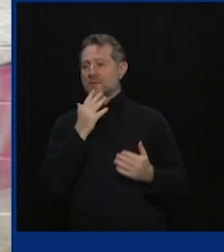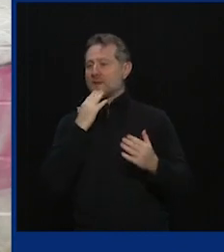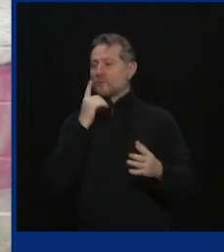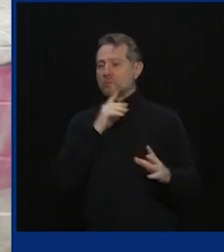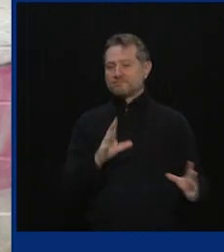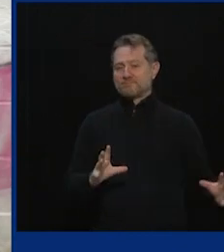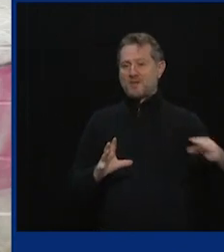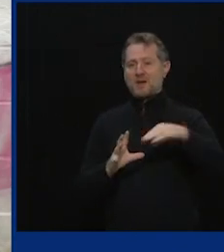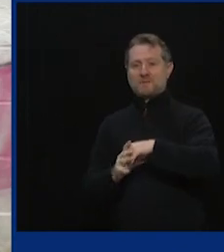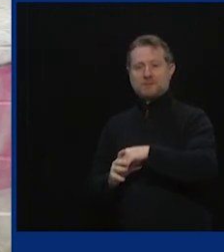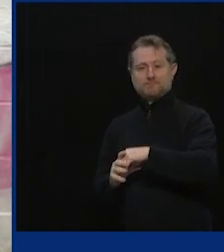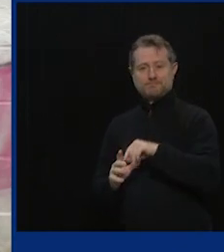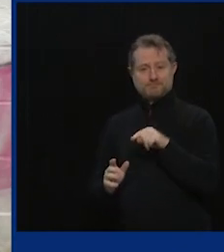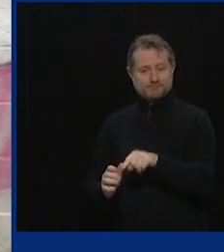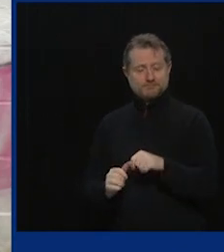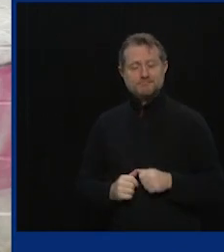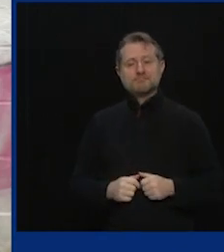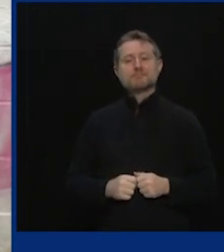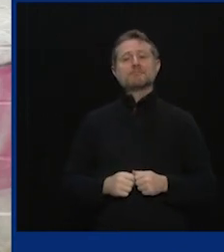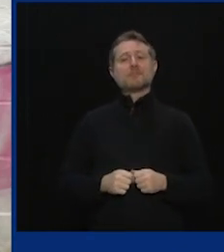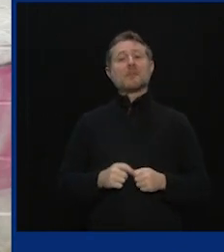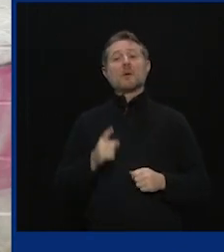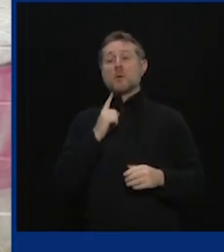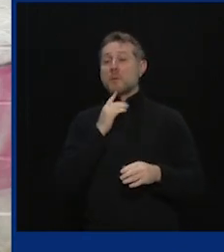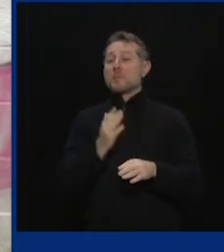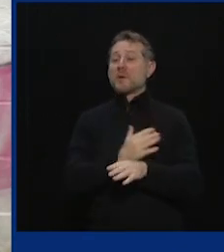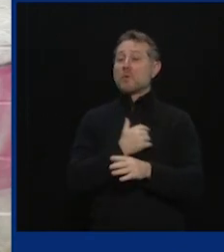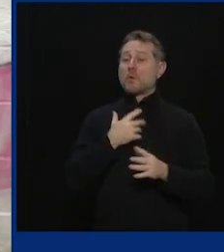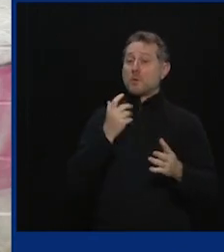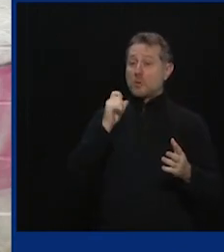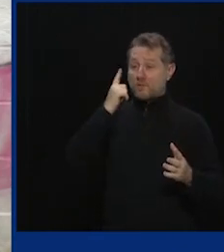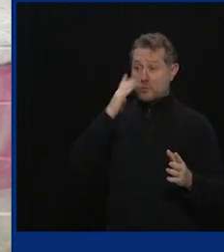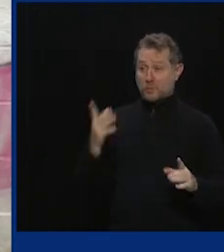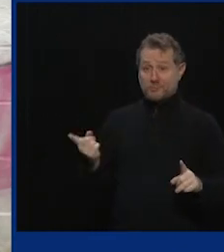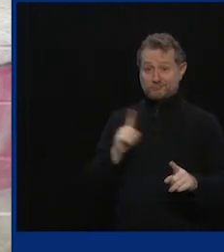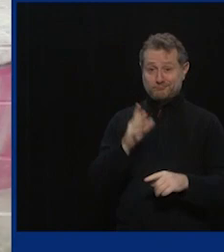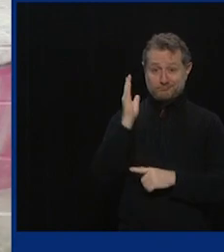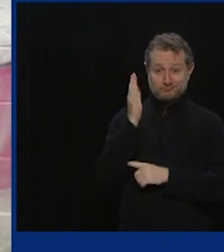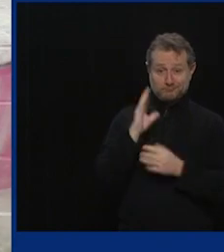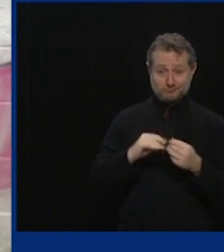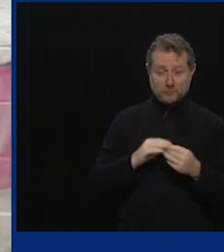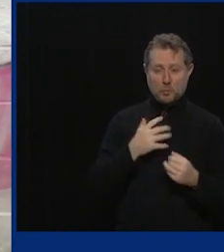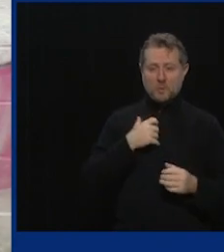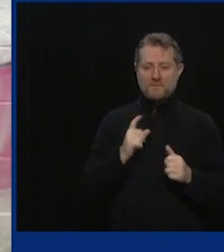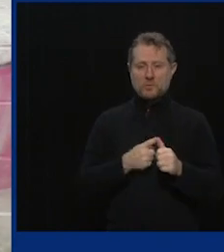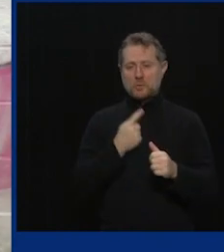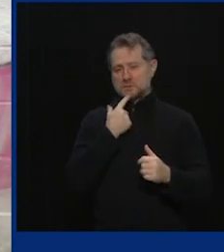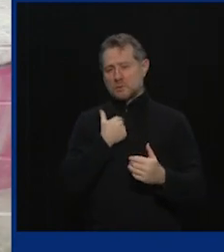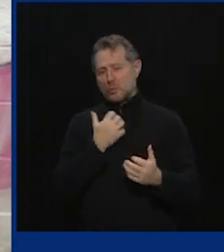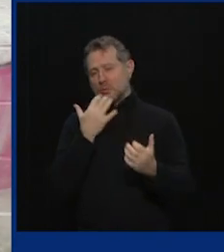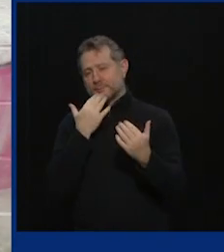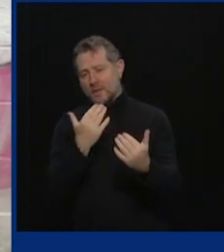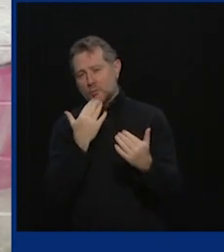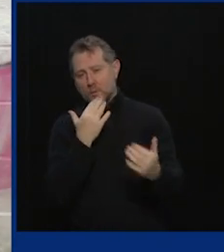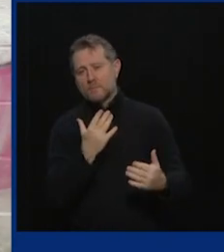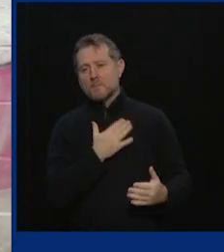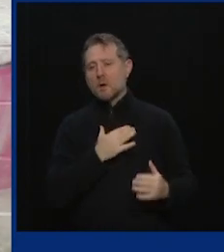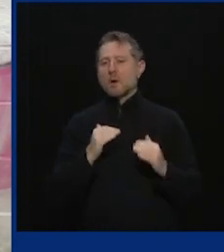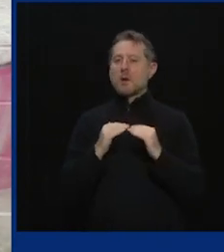like to quickly, before I call up on our governor, acknowledge some of my colleagues who are here today.